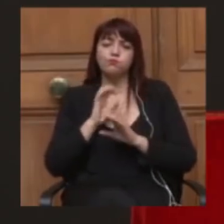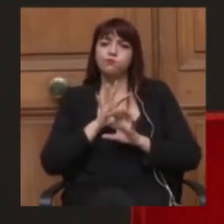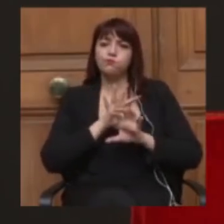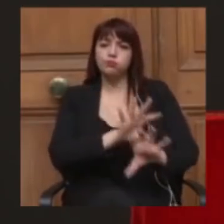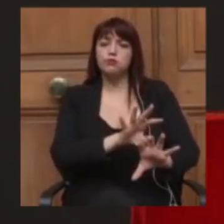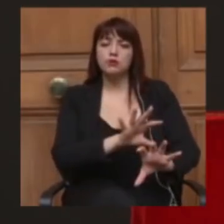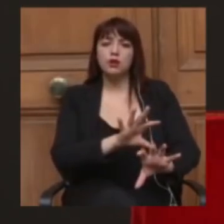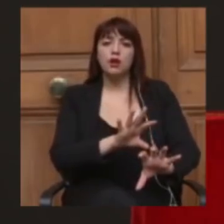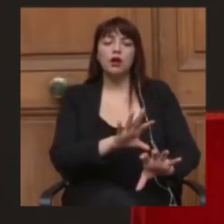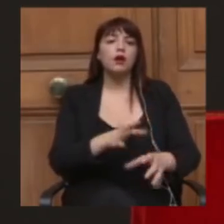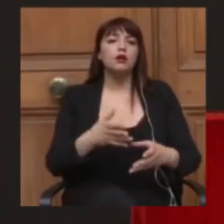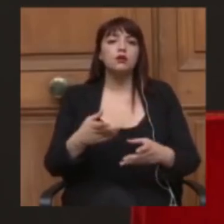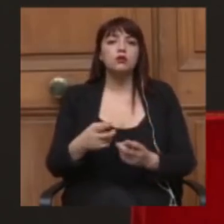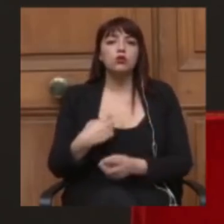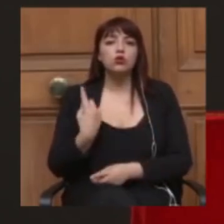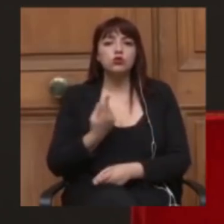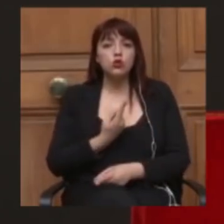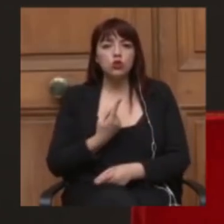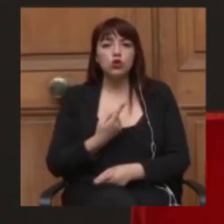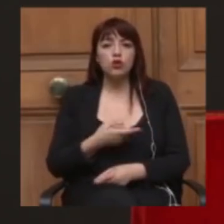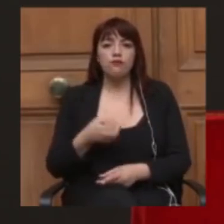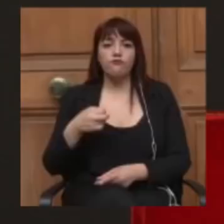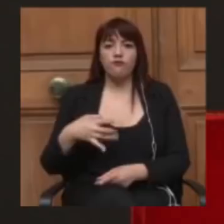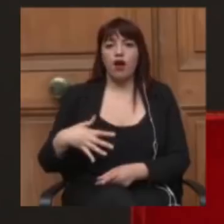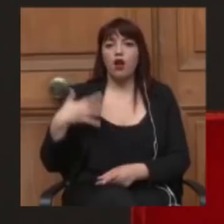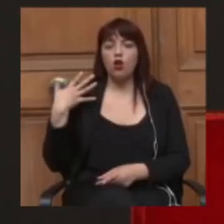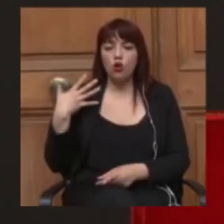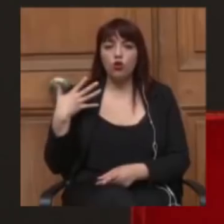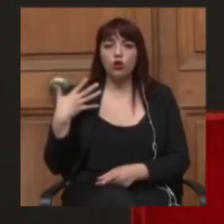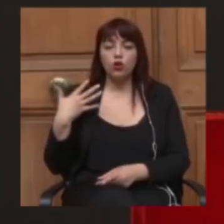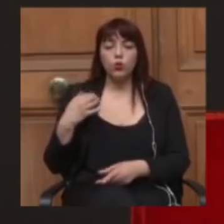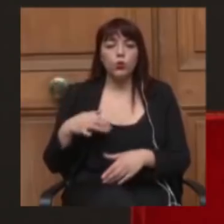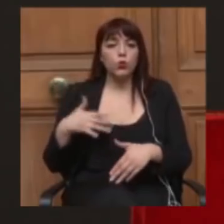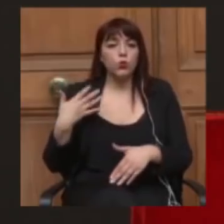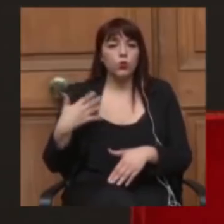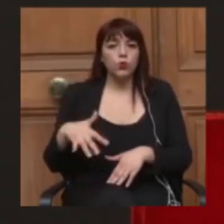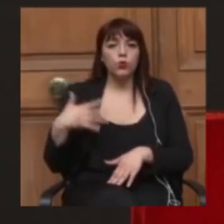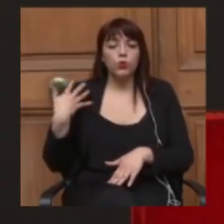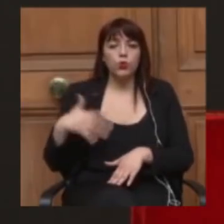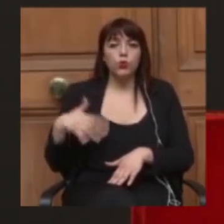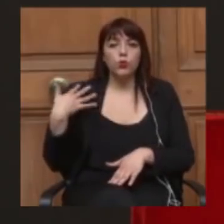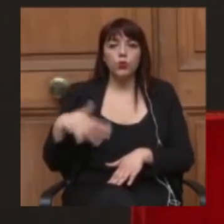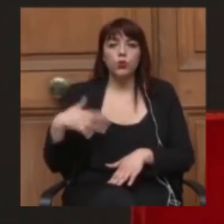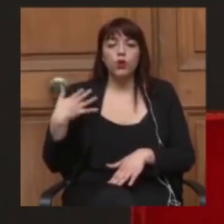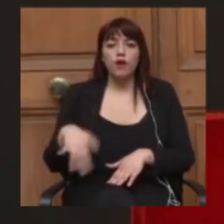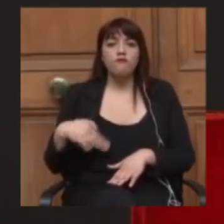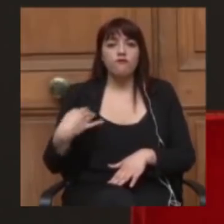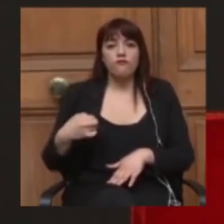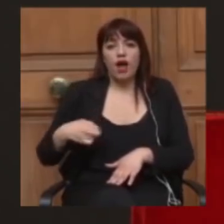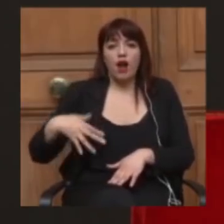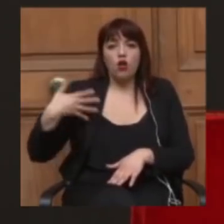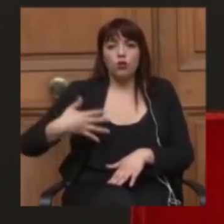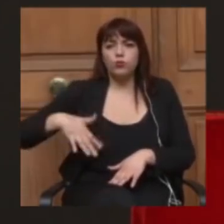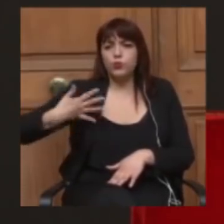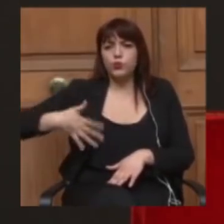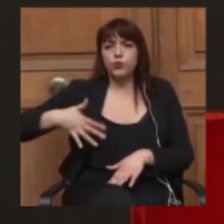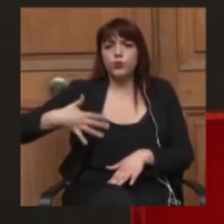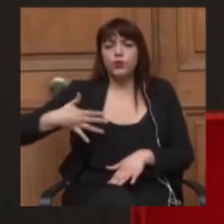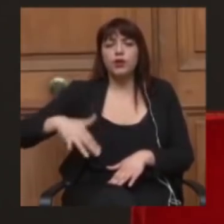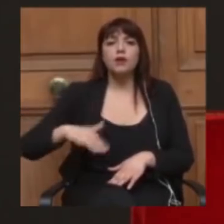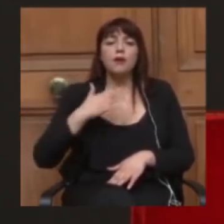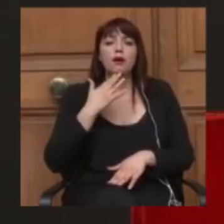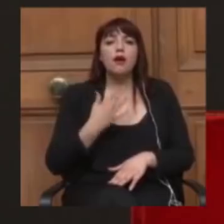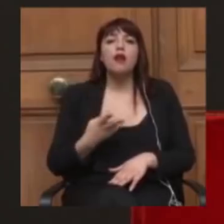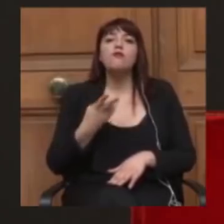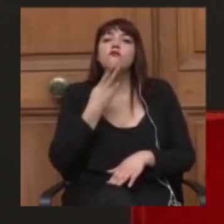incalculable value. What is of incalculable value about a group or a life, a set of